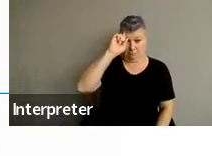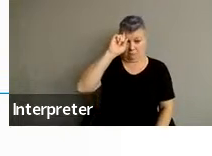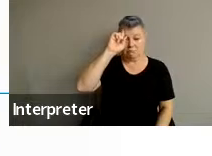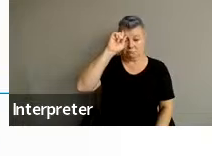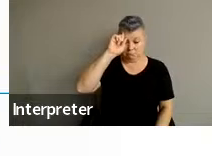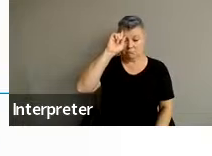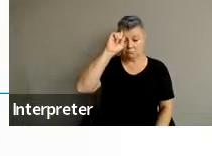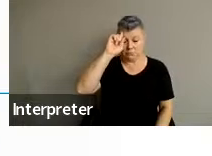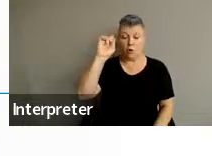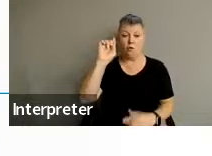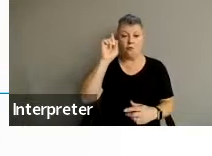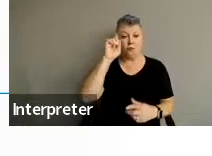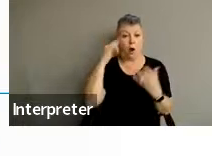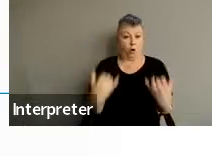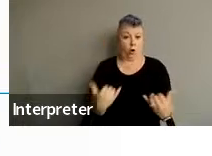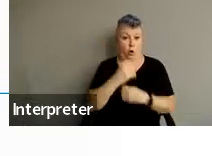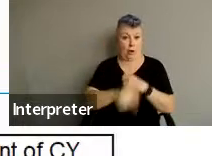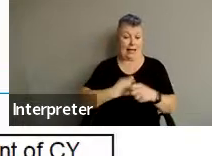rate ceiling.